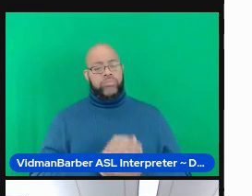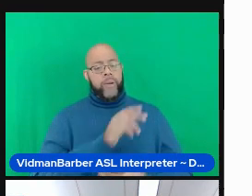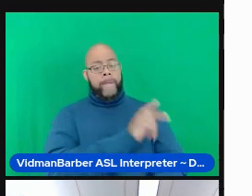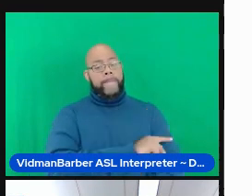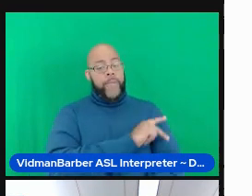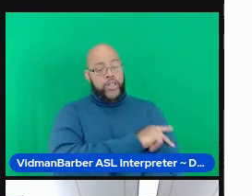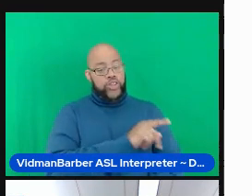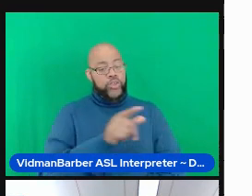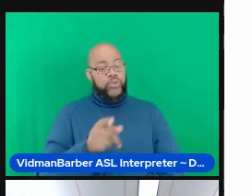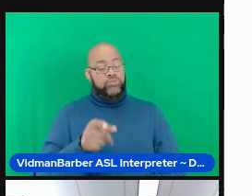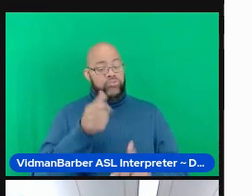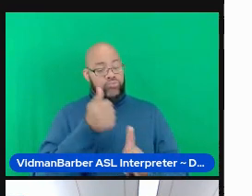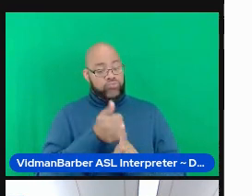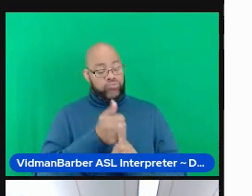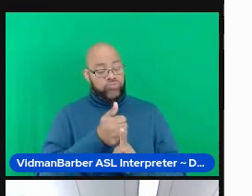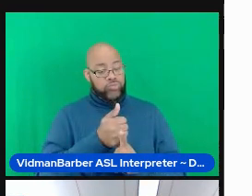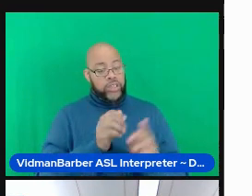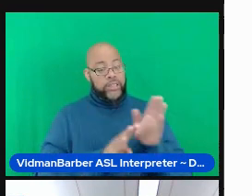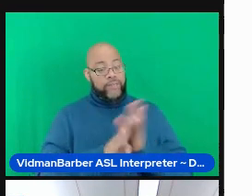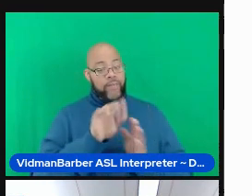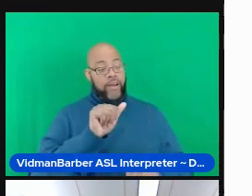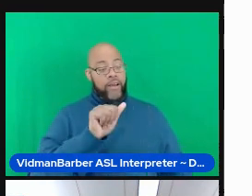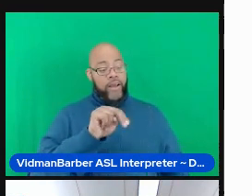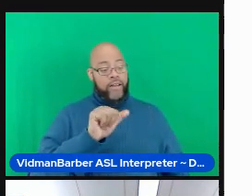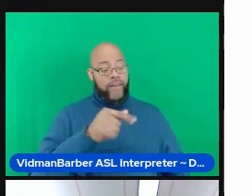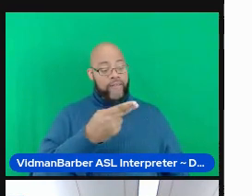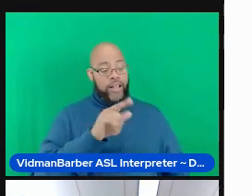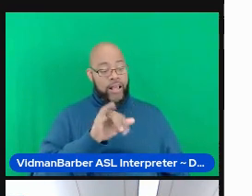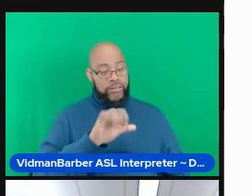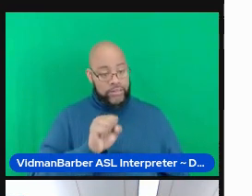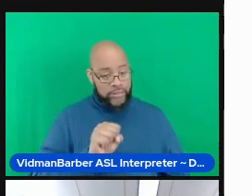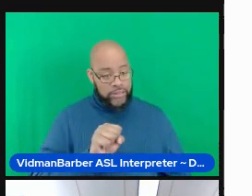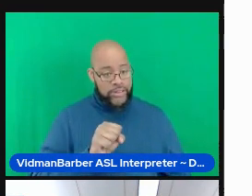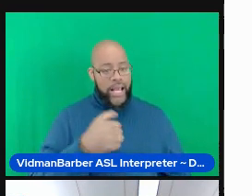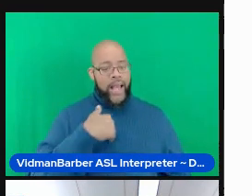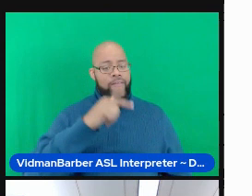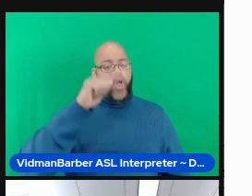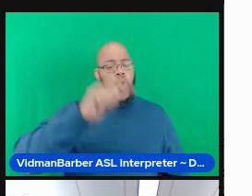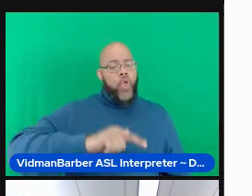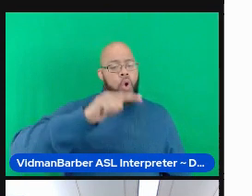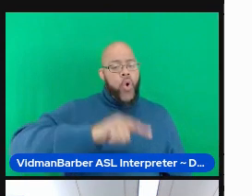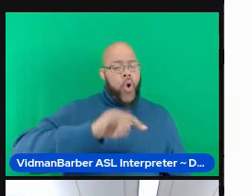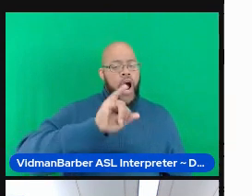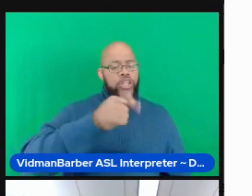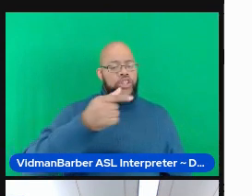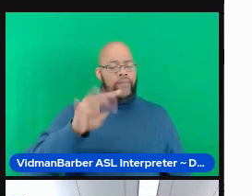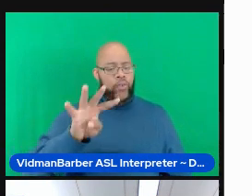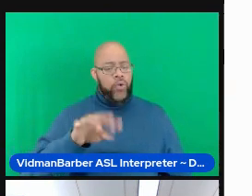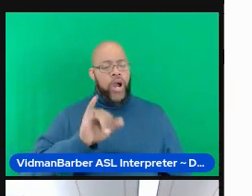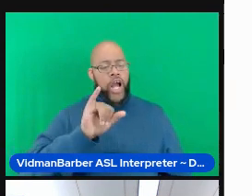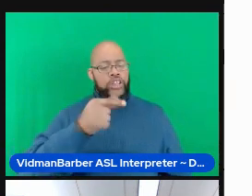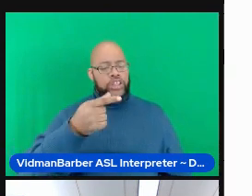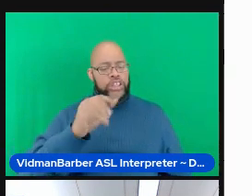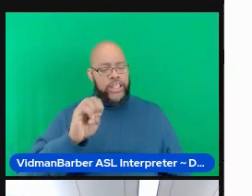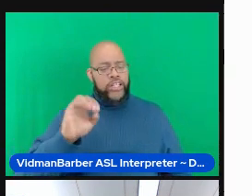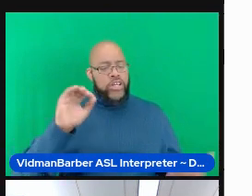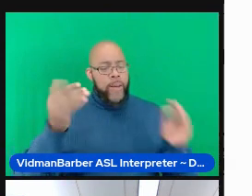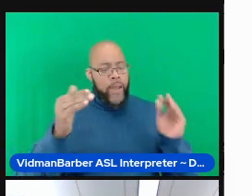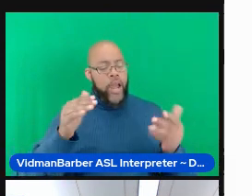patients who develop anaphylaxis have a lower IgG4 IgE ratio as compared